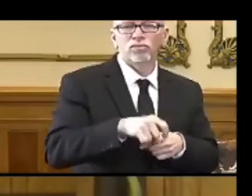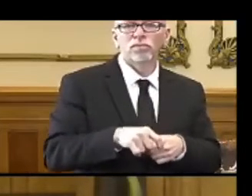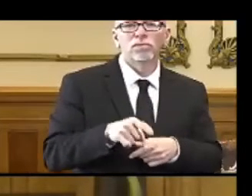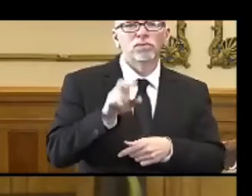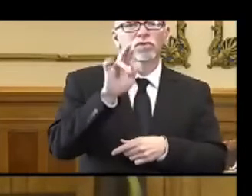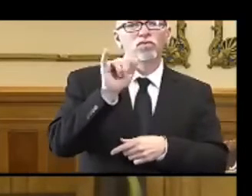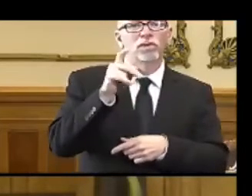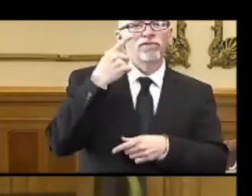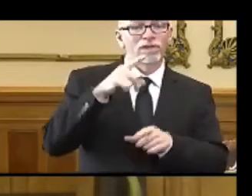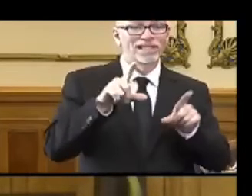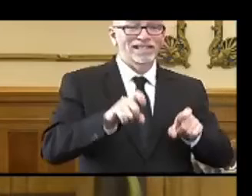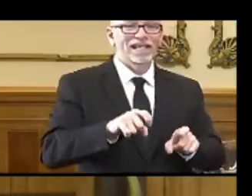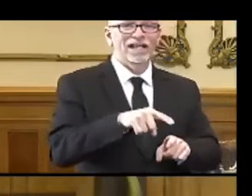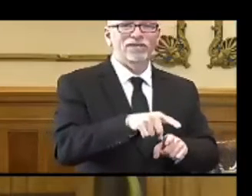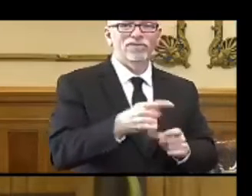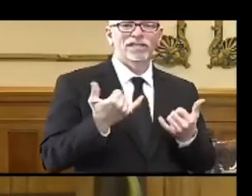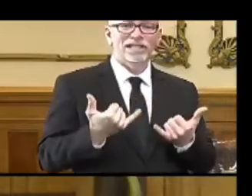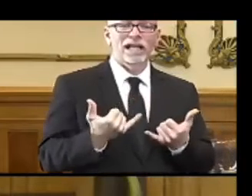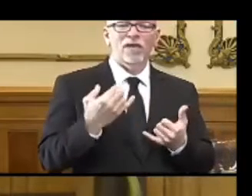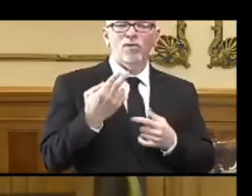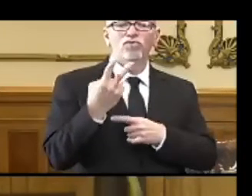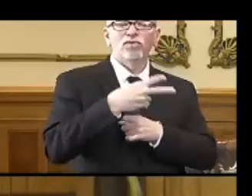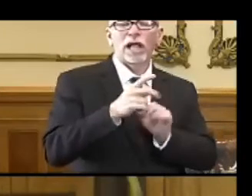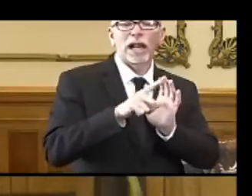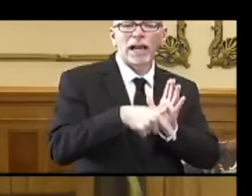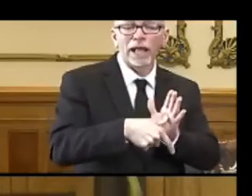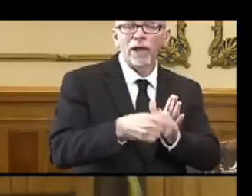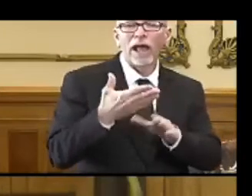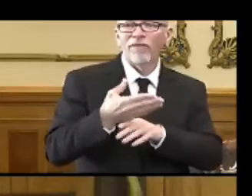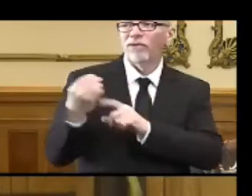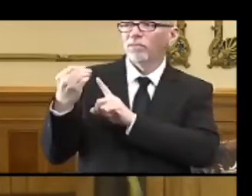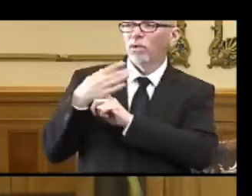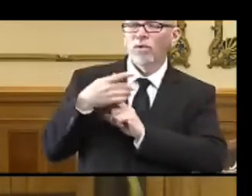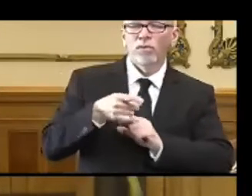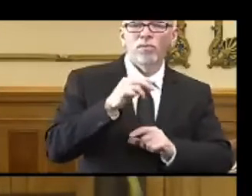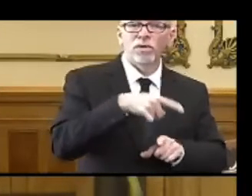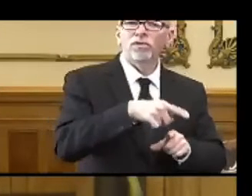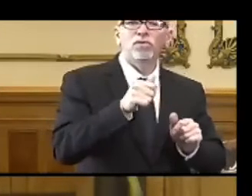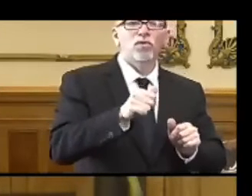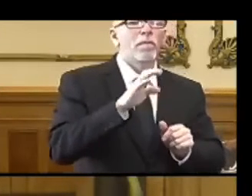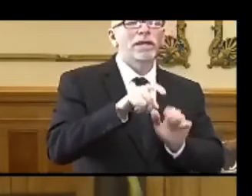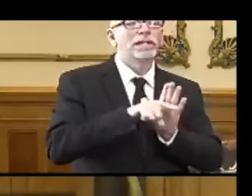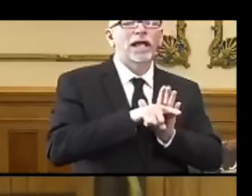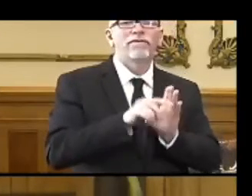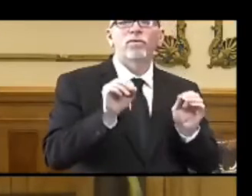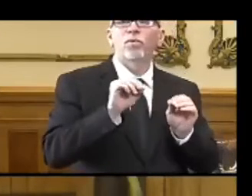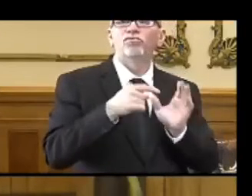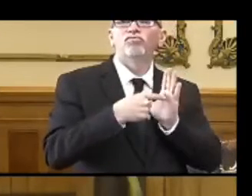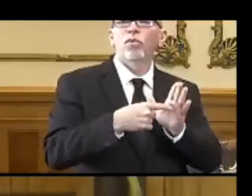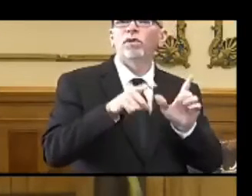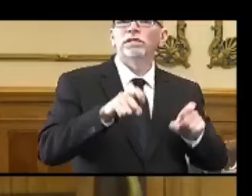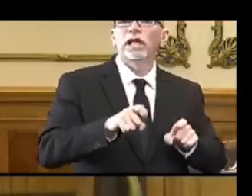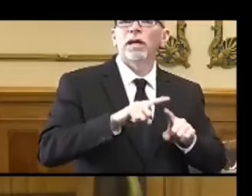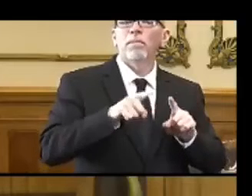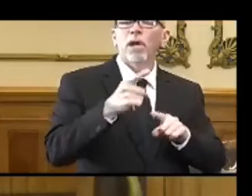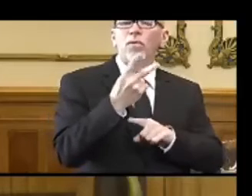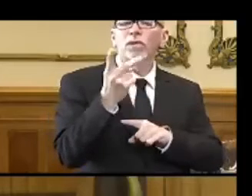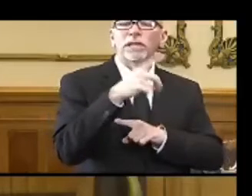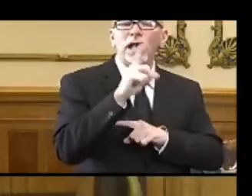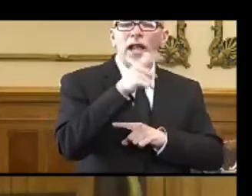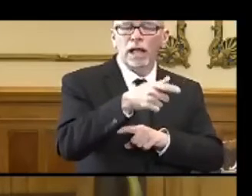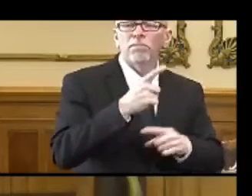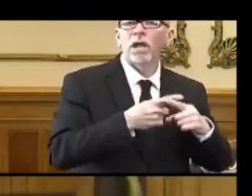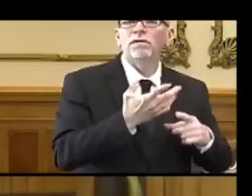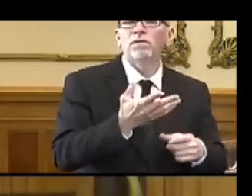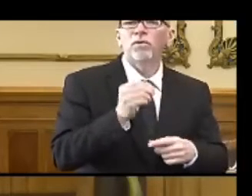of testing her, say now or 2 days after the exposure, she could be negative and within a few days be positive, or even within